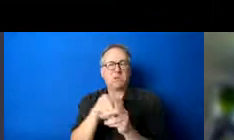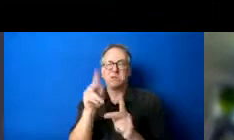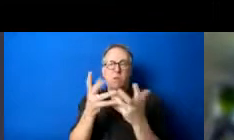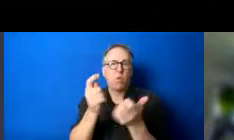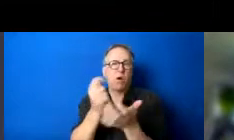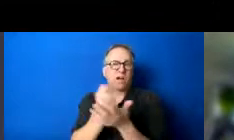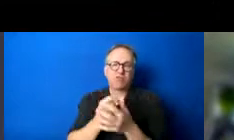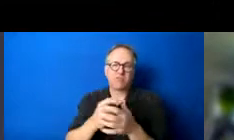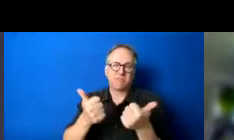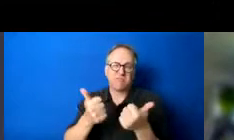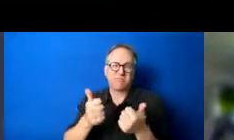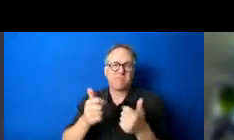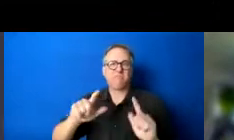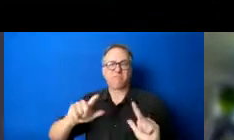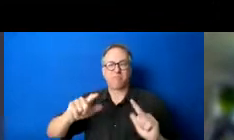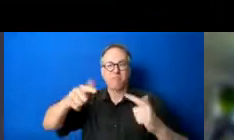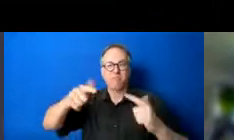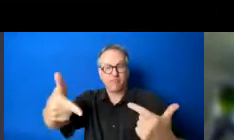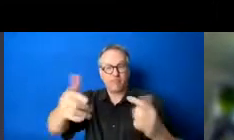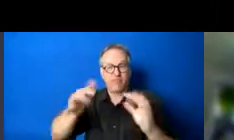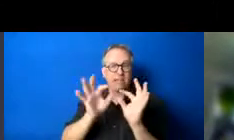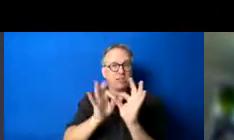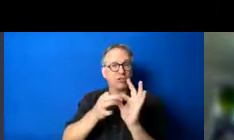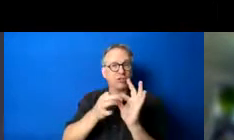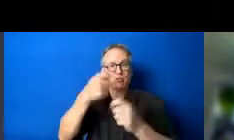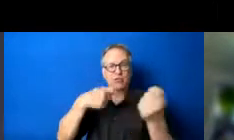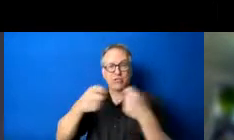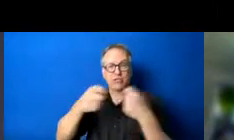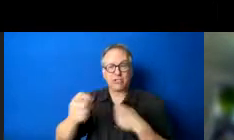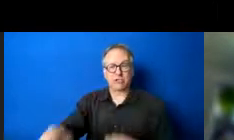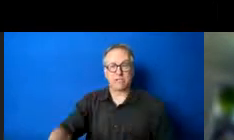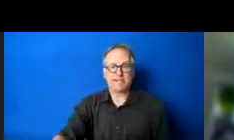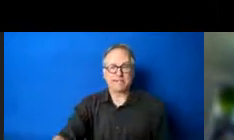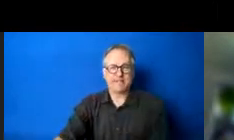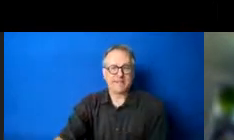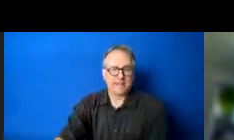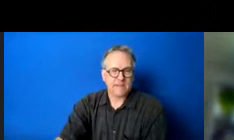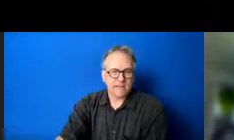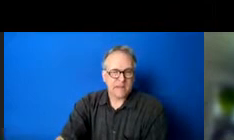Tony or Richie, I see your hands, and I know you both asked the same question, Yeah, so I know feel I free. asked the question.